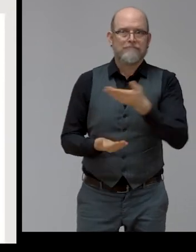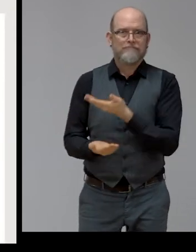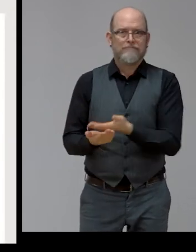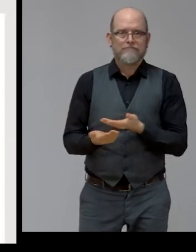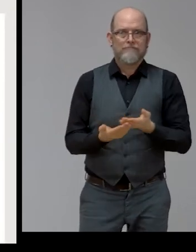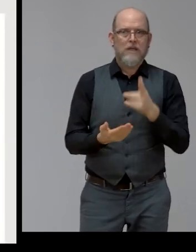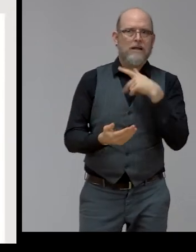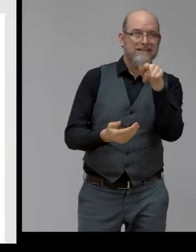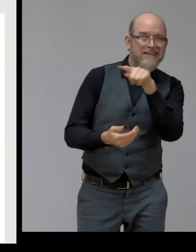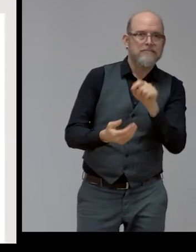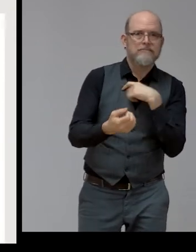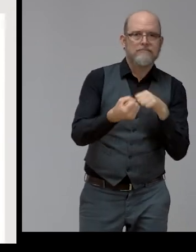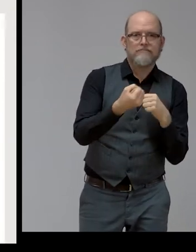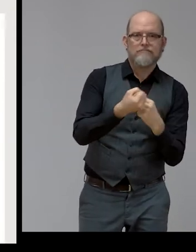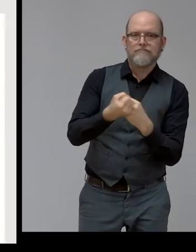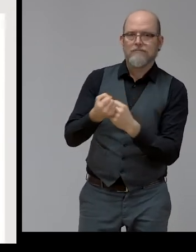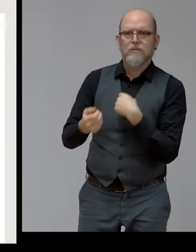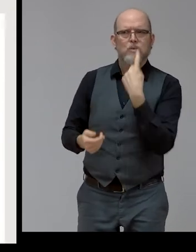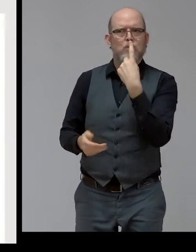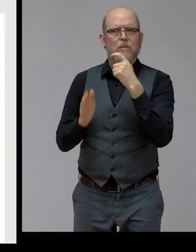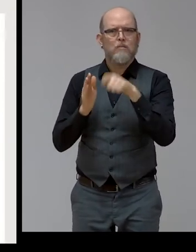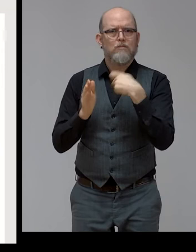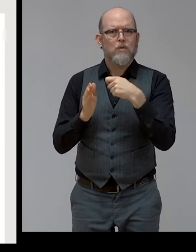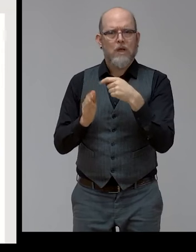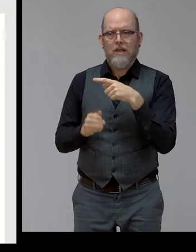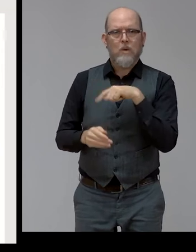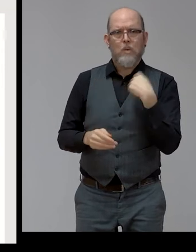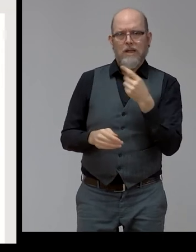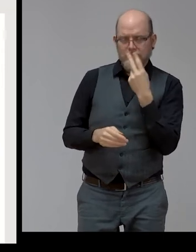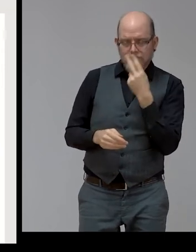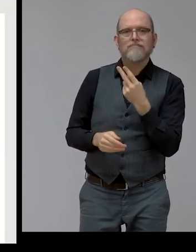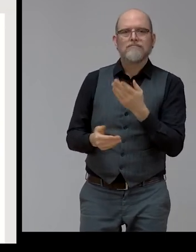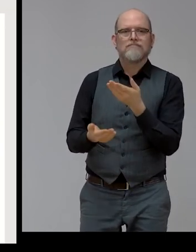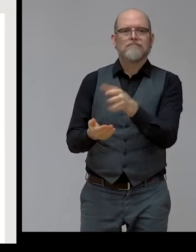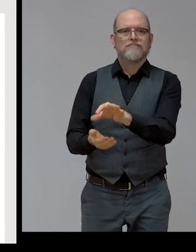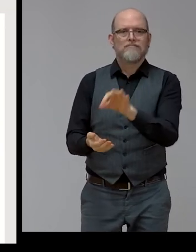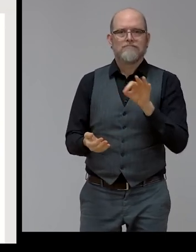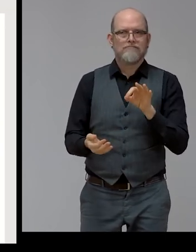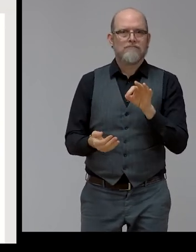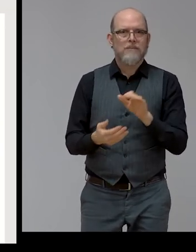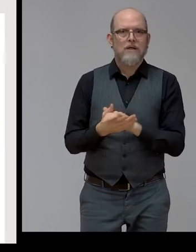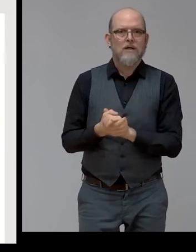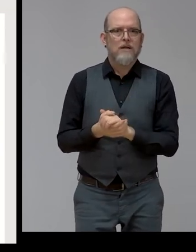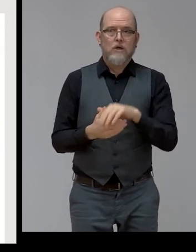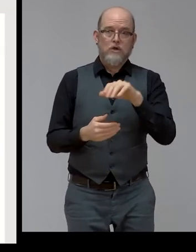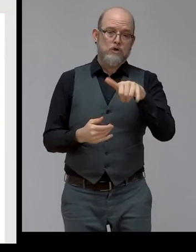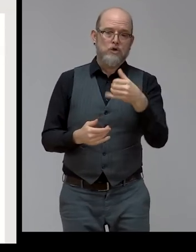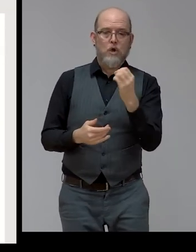years. The project's name is I'm Independent Because I Work. It's the Job Coach Supported Employment